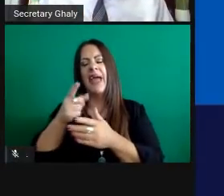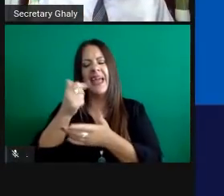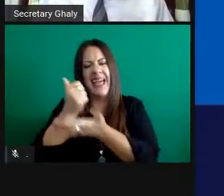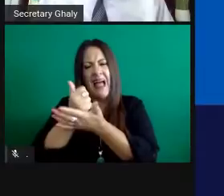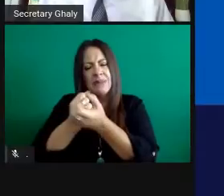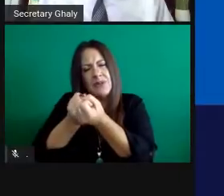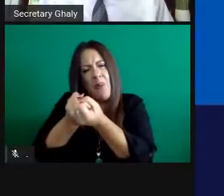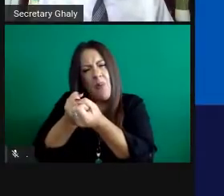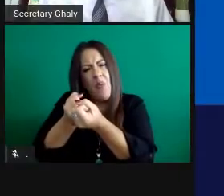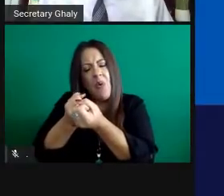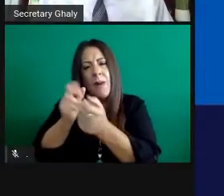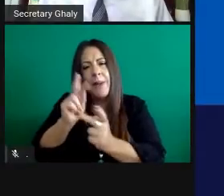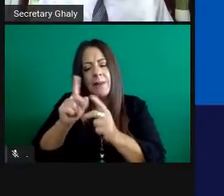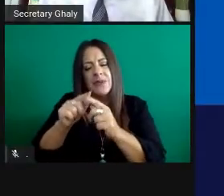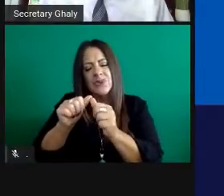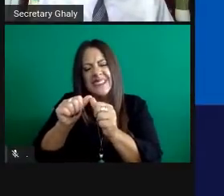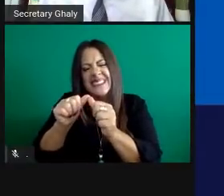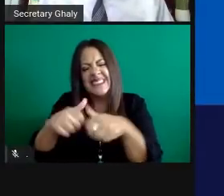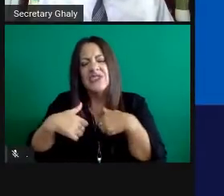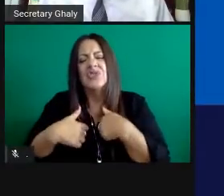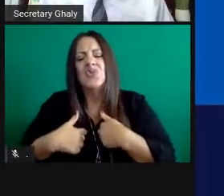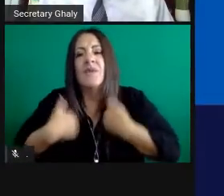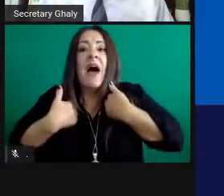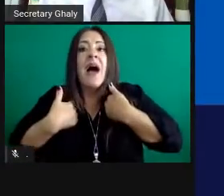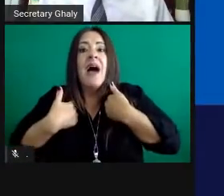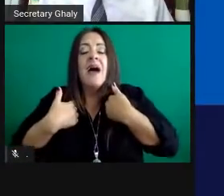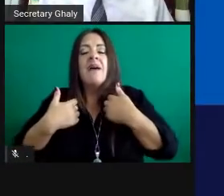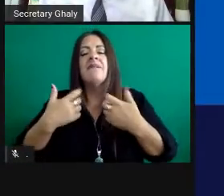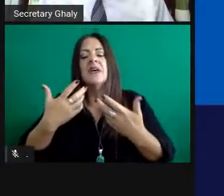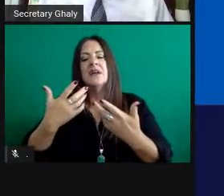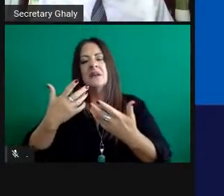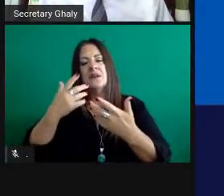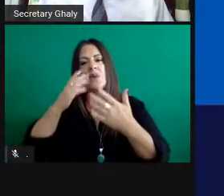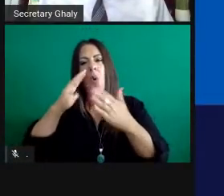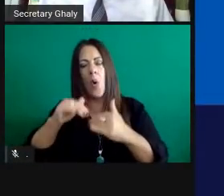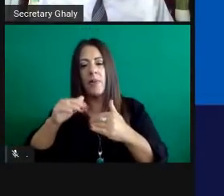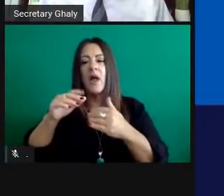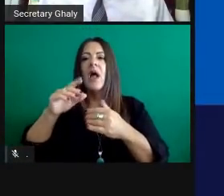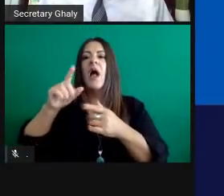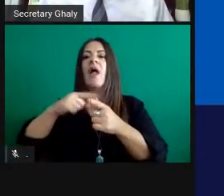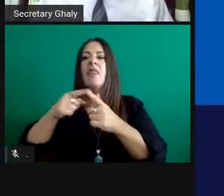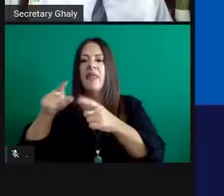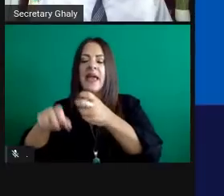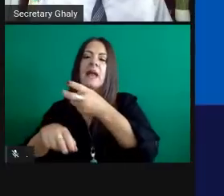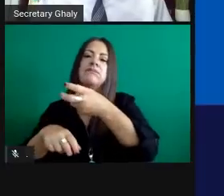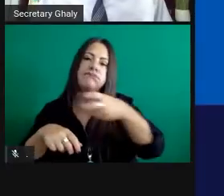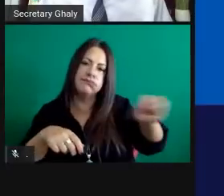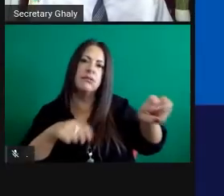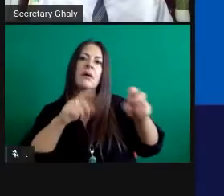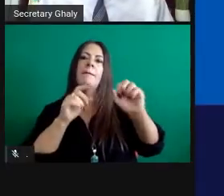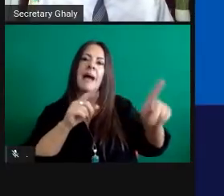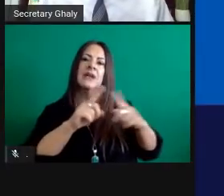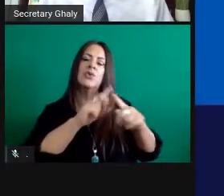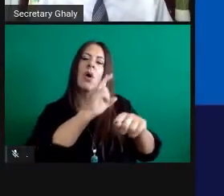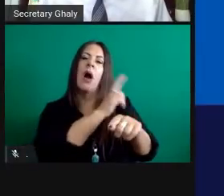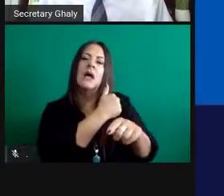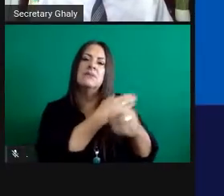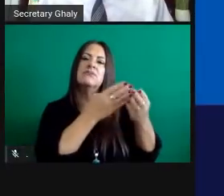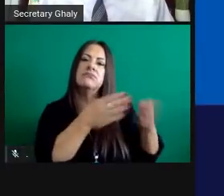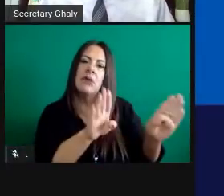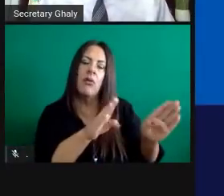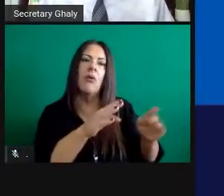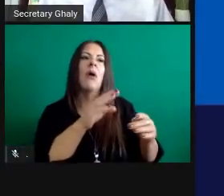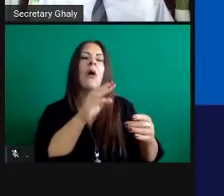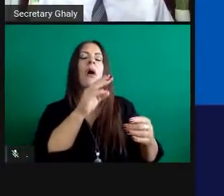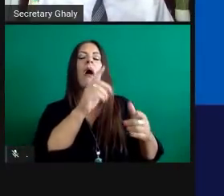critical period onto stability where they can go and get care in our hospital wards, our general hospital wards, and even